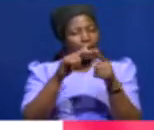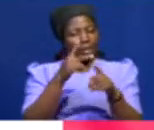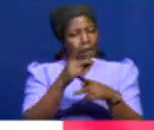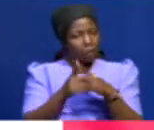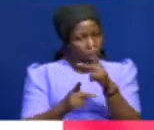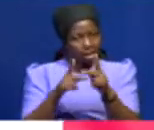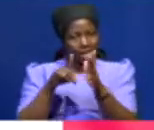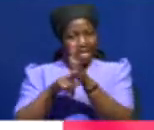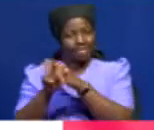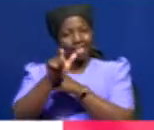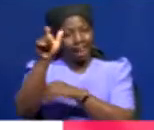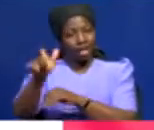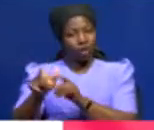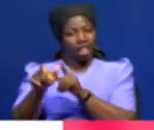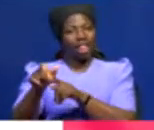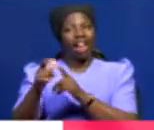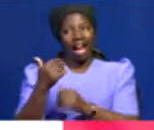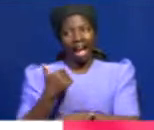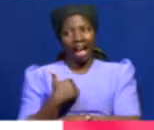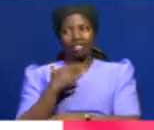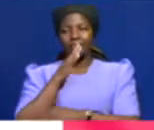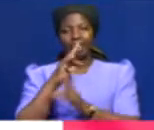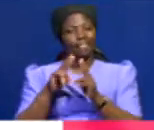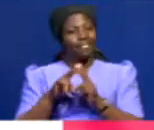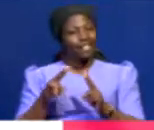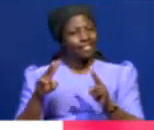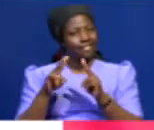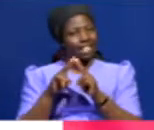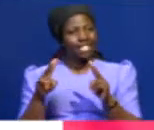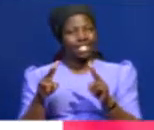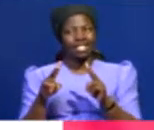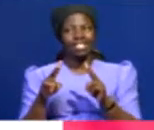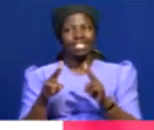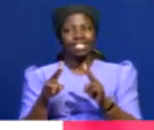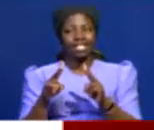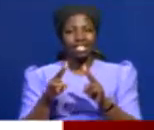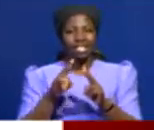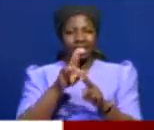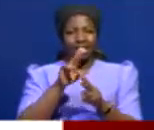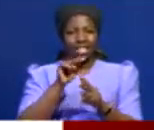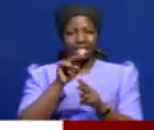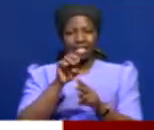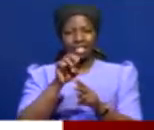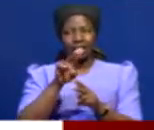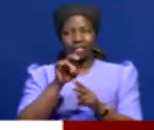the region has been very uneven.